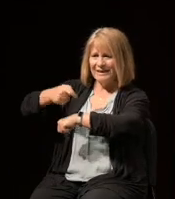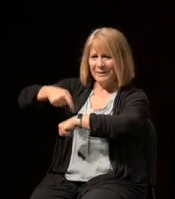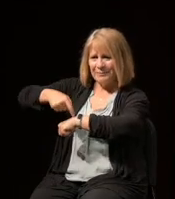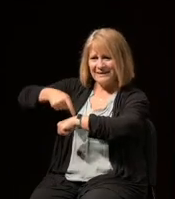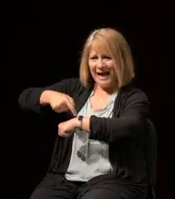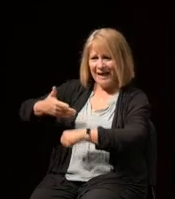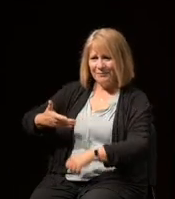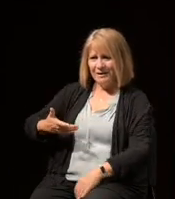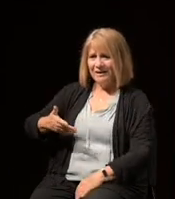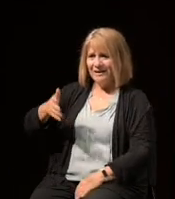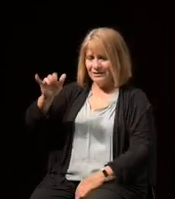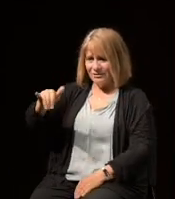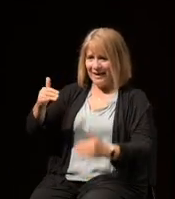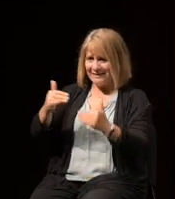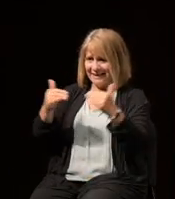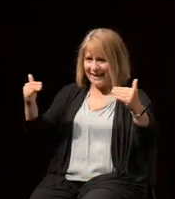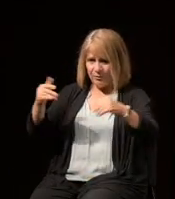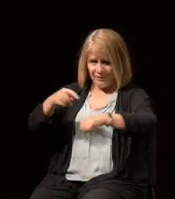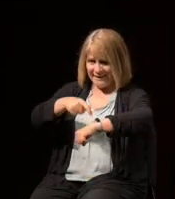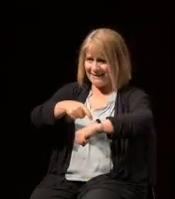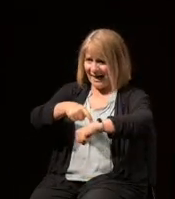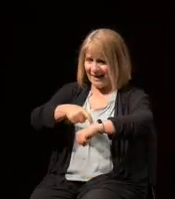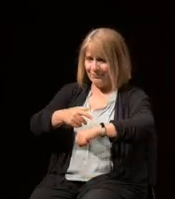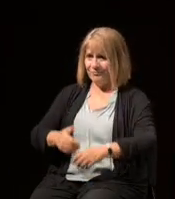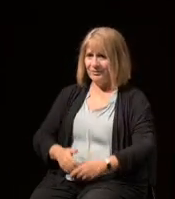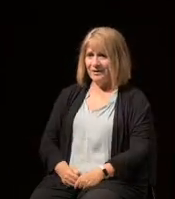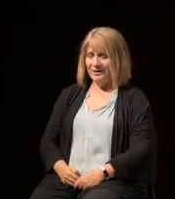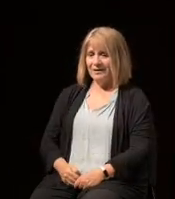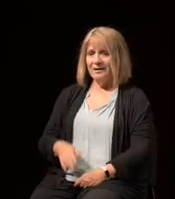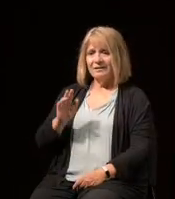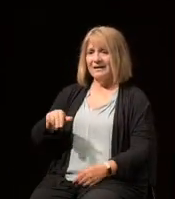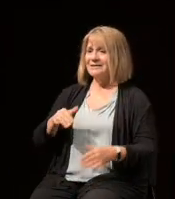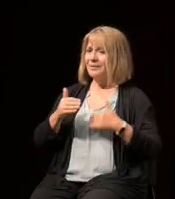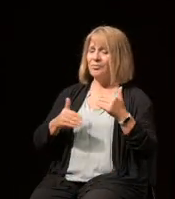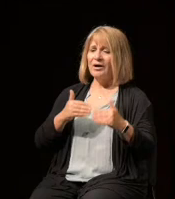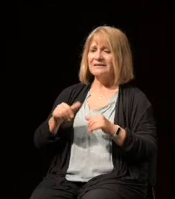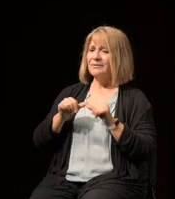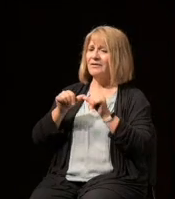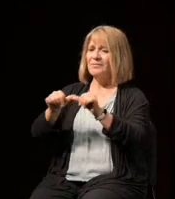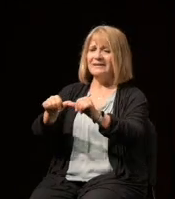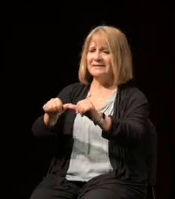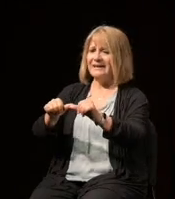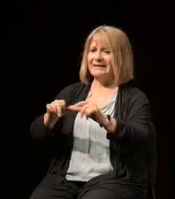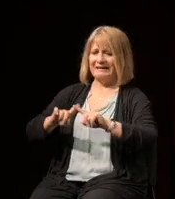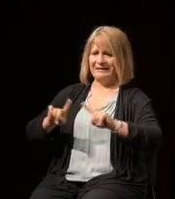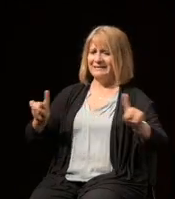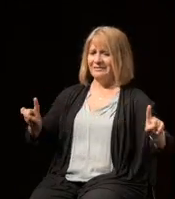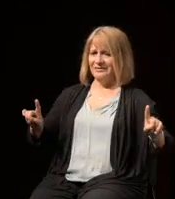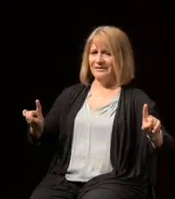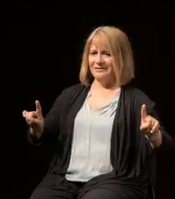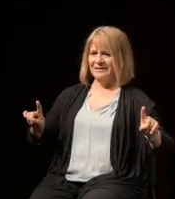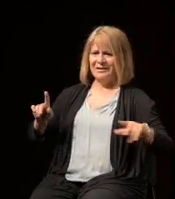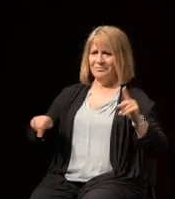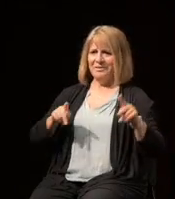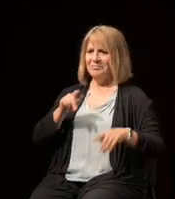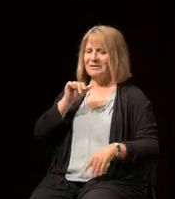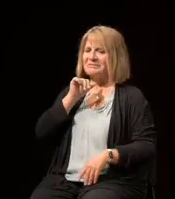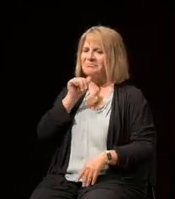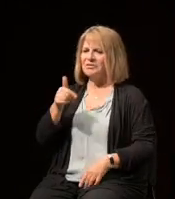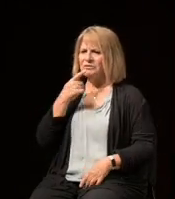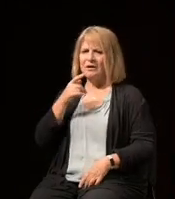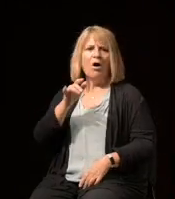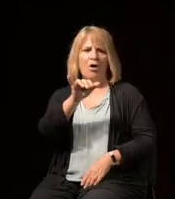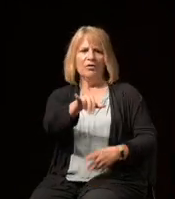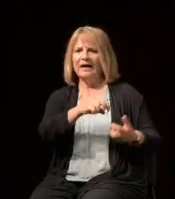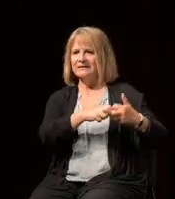alone is a proxy for maintaining the disparity, though no one will assign it as something that is designed to